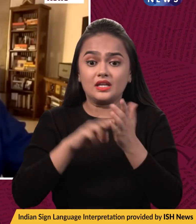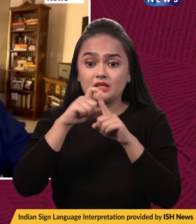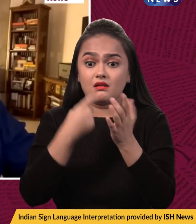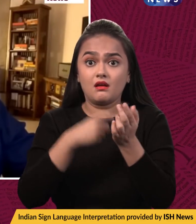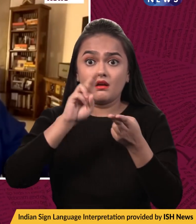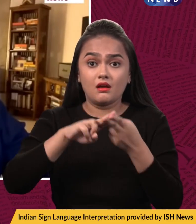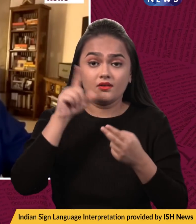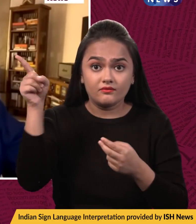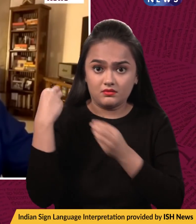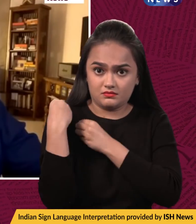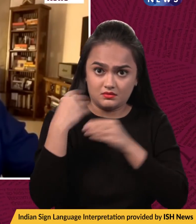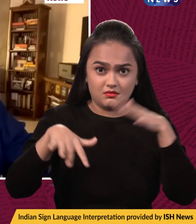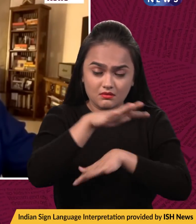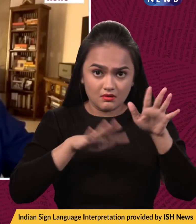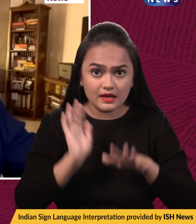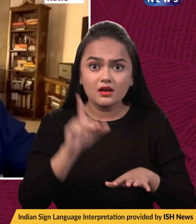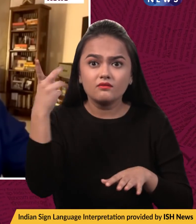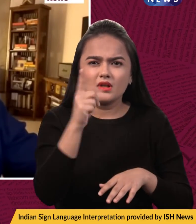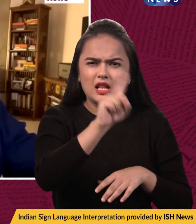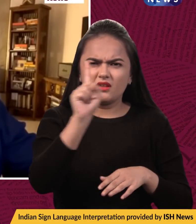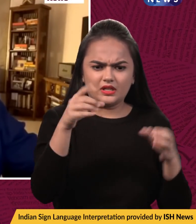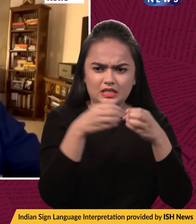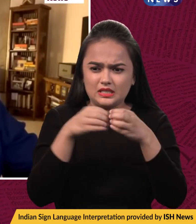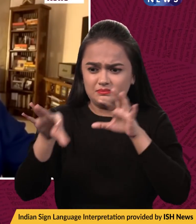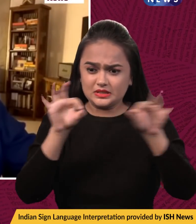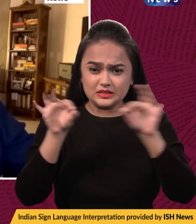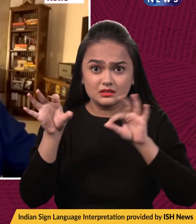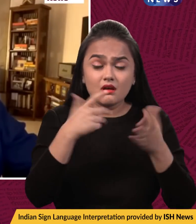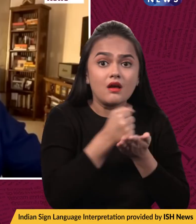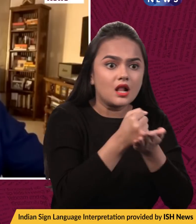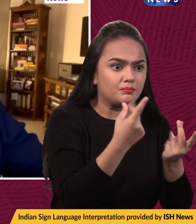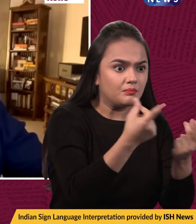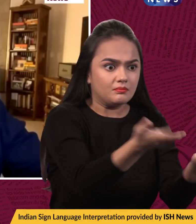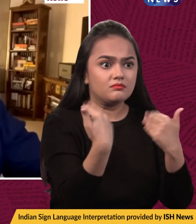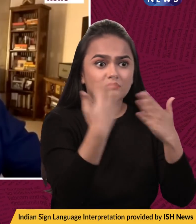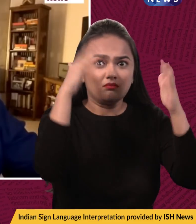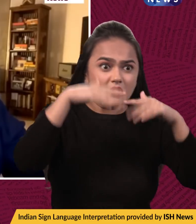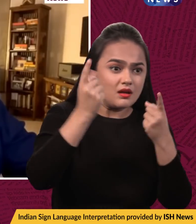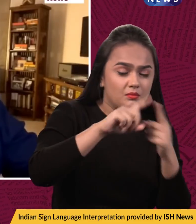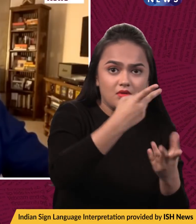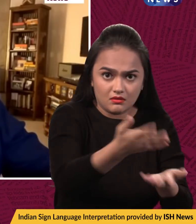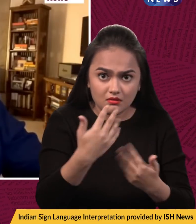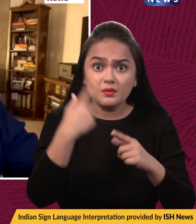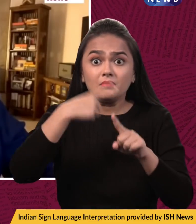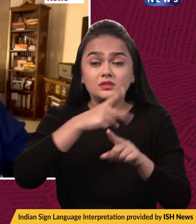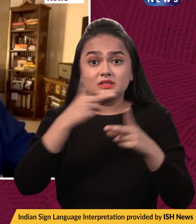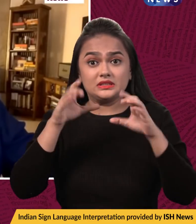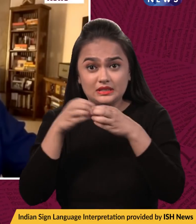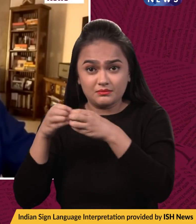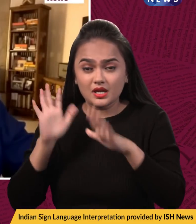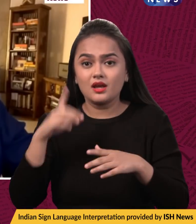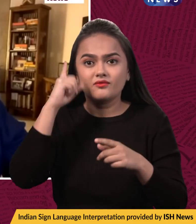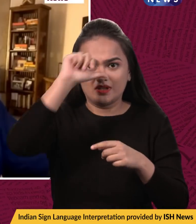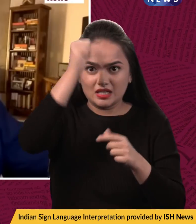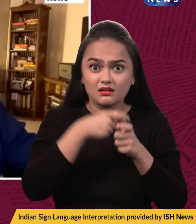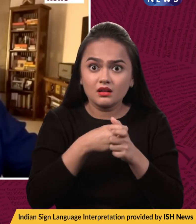Disaster Response Force, the NDRF, has deployed 11 teams for rescue operations in the state. And of course, there are teams from the Indian Navy and